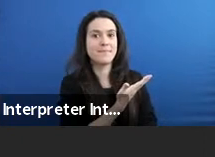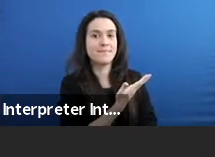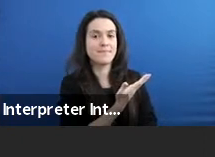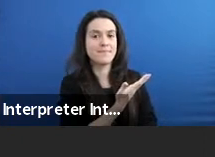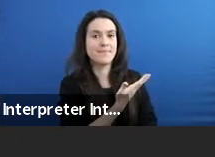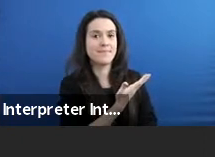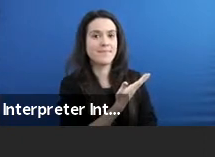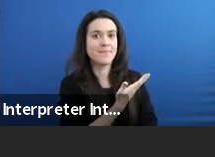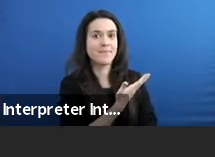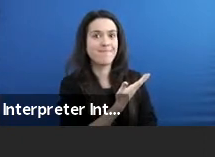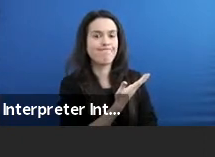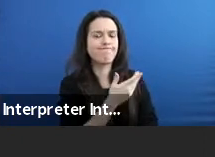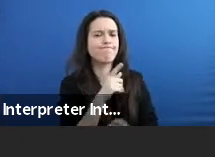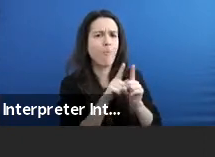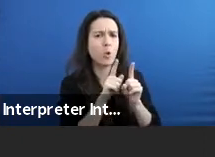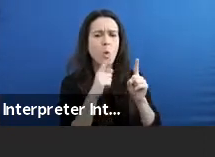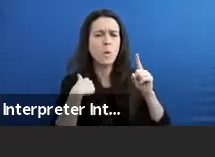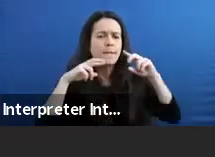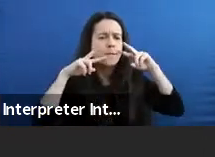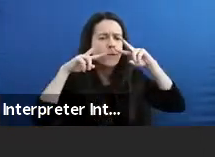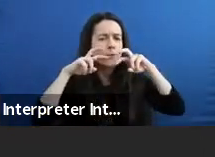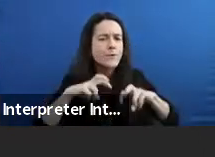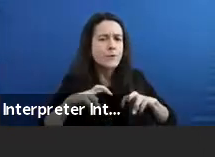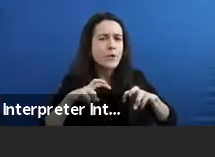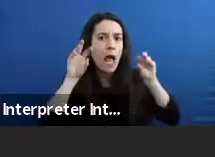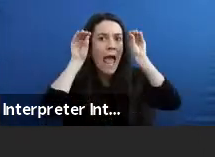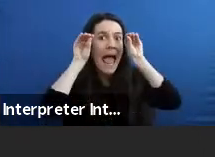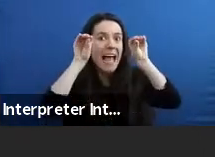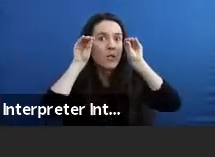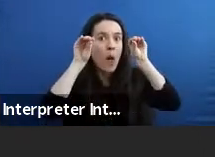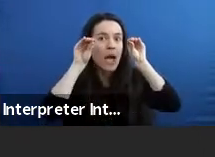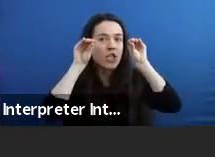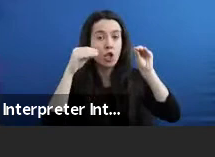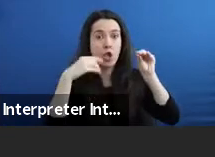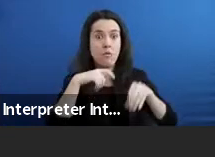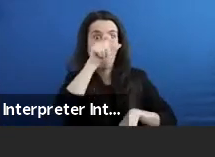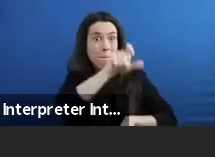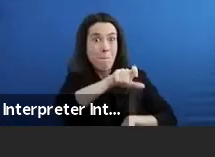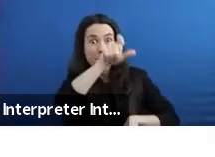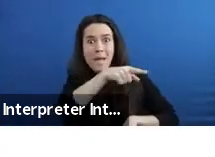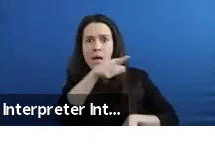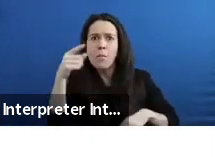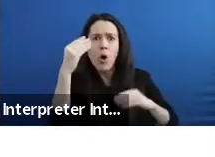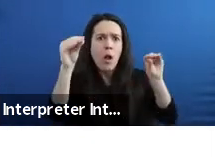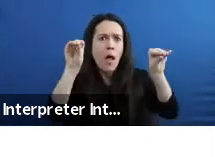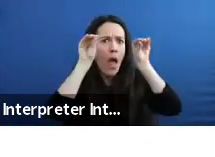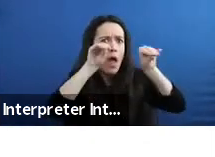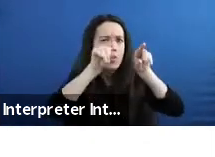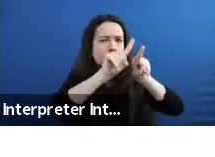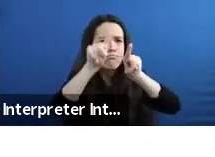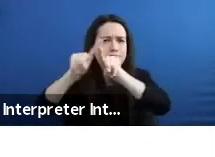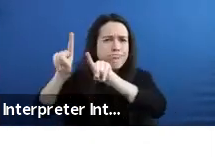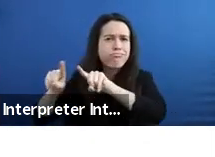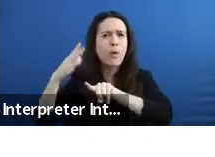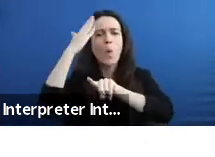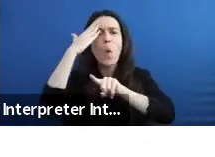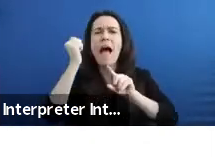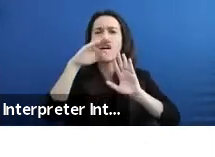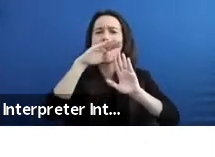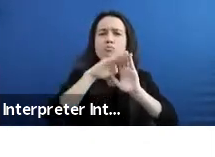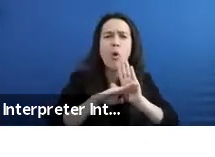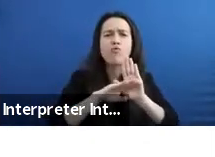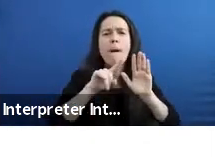the educational pathways of theater professionals in Europe. So we know there's quite a number of broad diversity